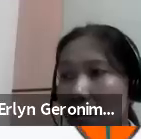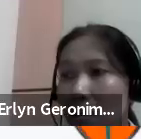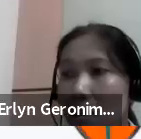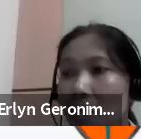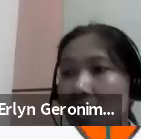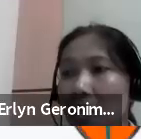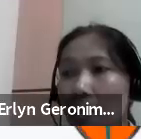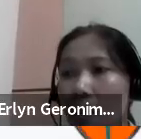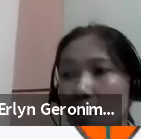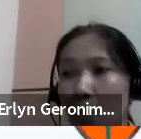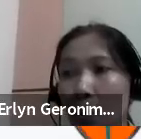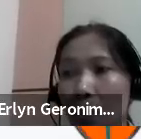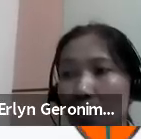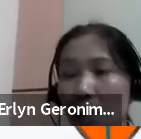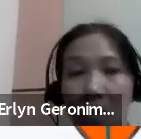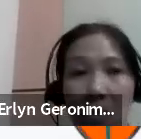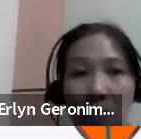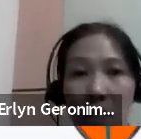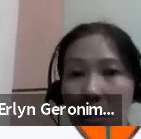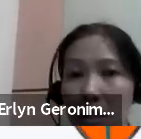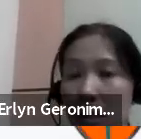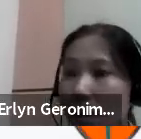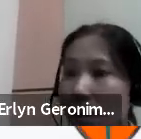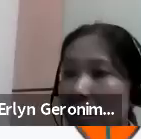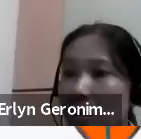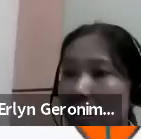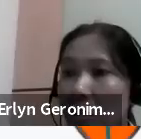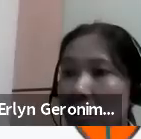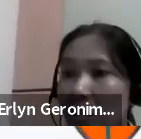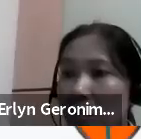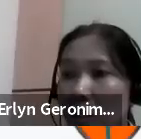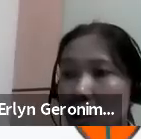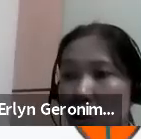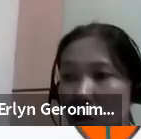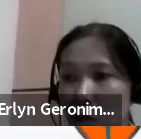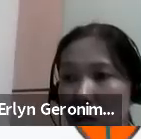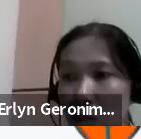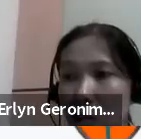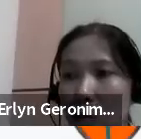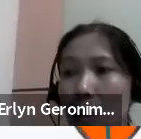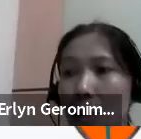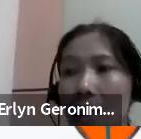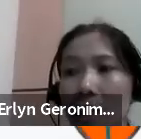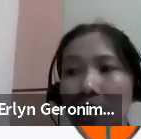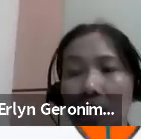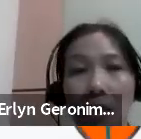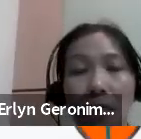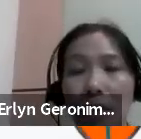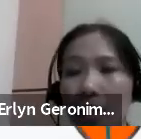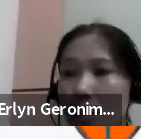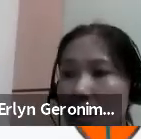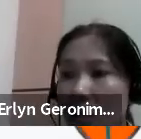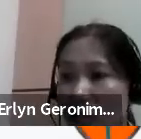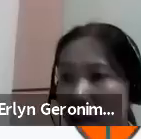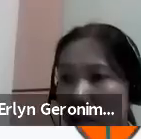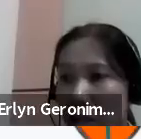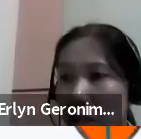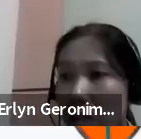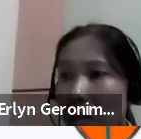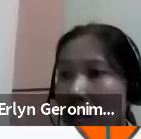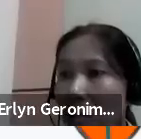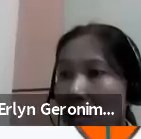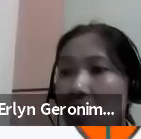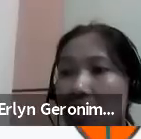event, it is deemed that both pre-service and in-service teachers will gain significant